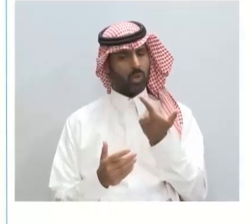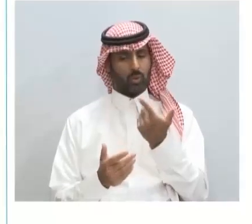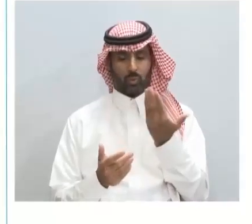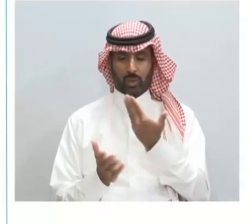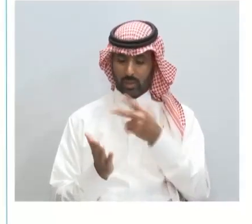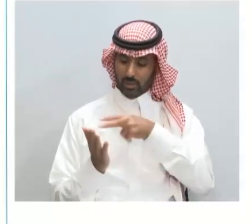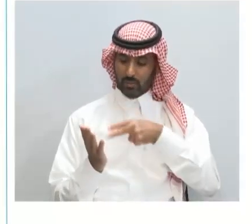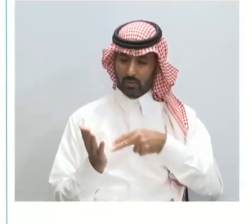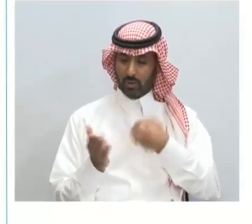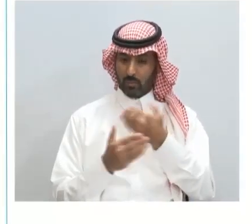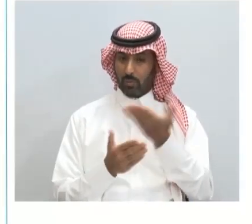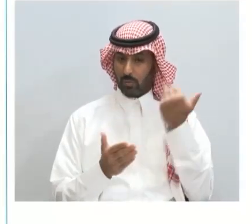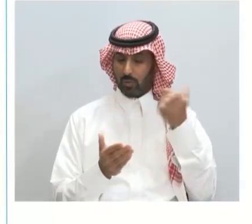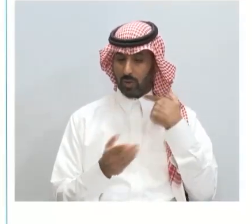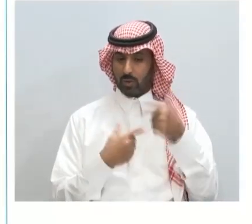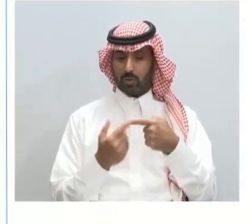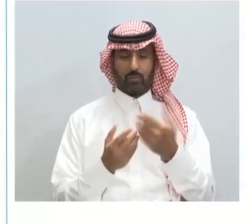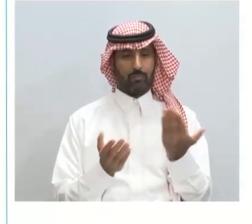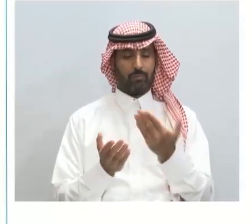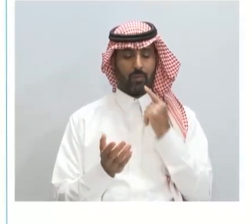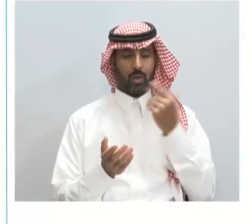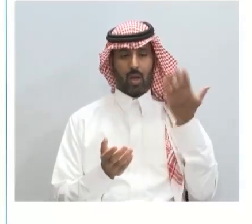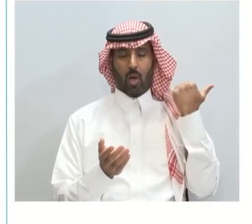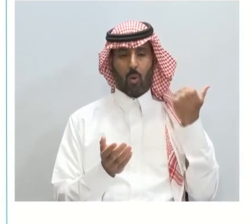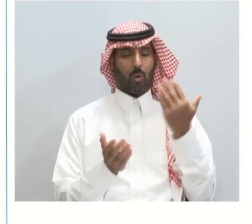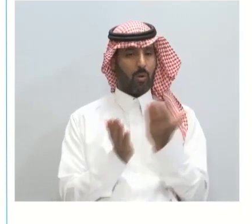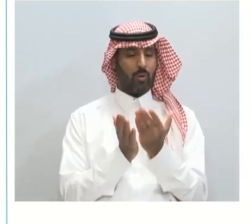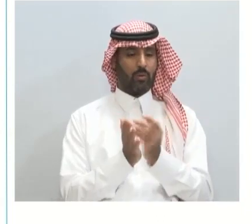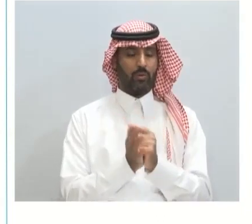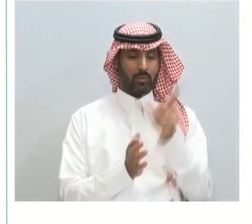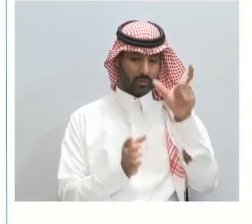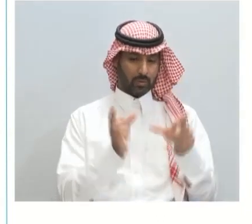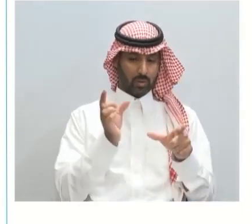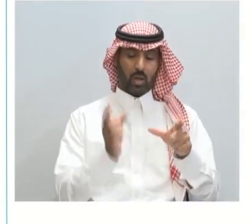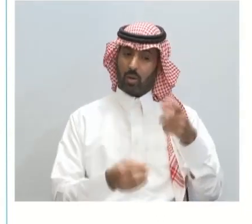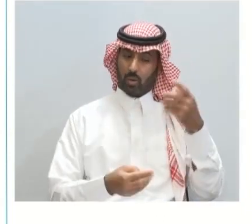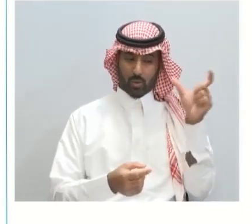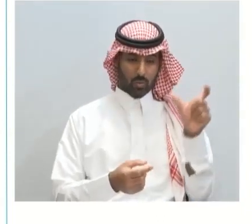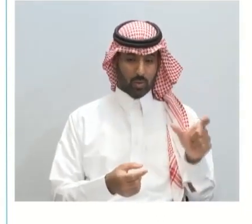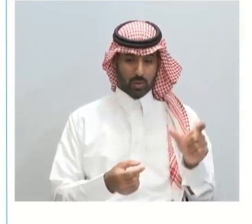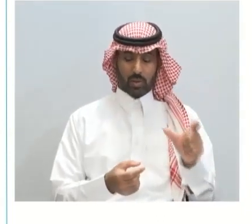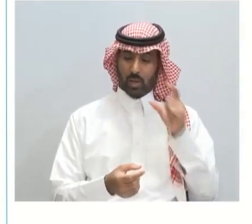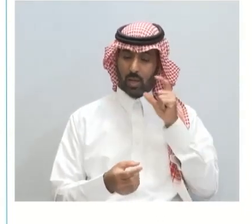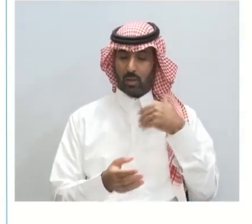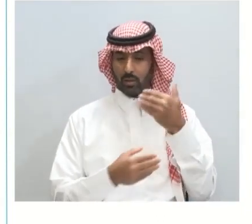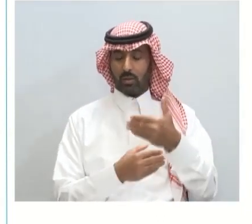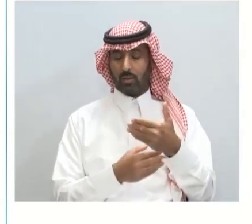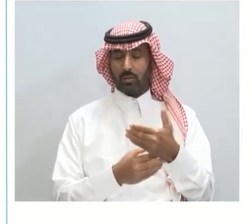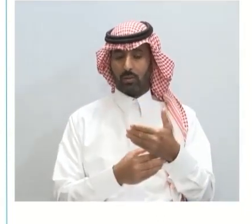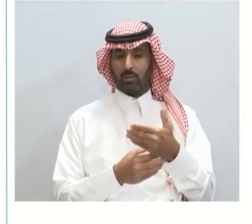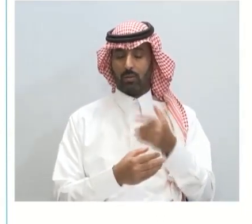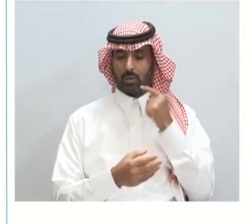will read. But before we do that, remember on our previous lesson, we learned some words that we will face today,